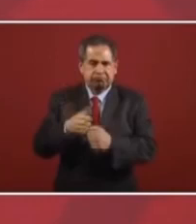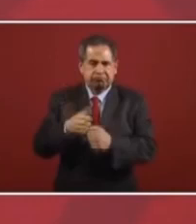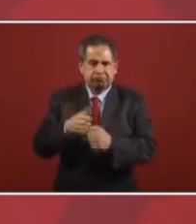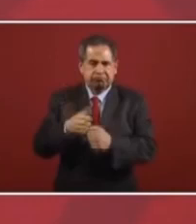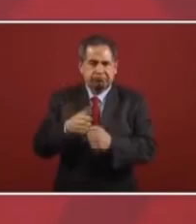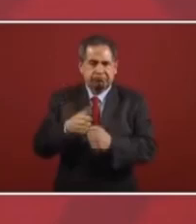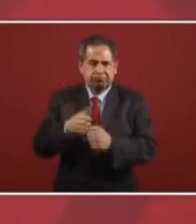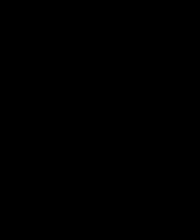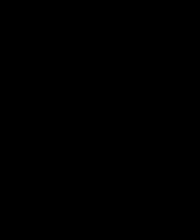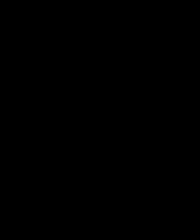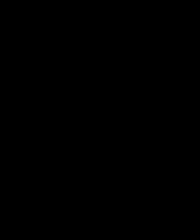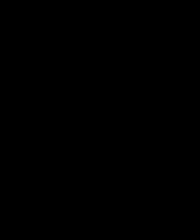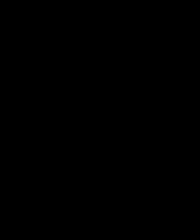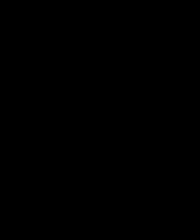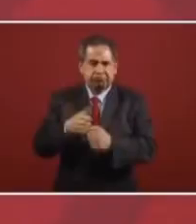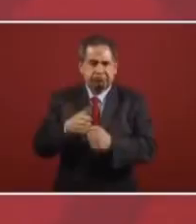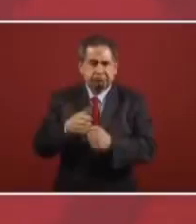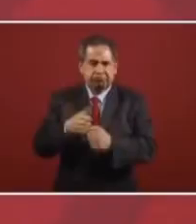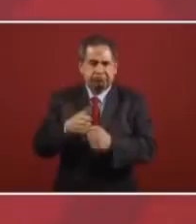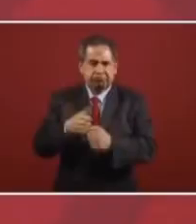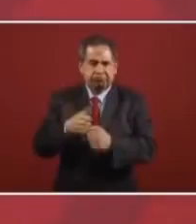evolve.